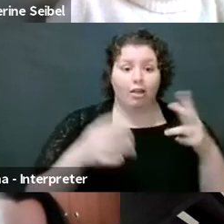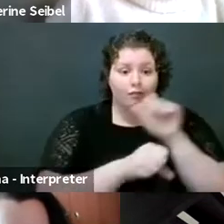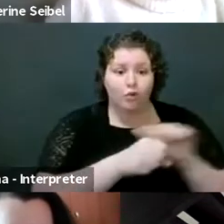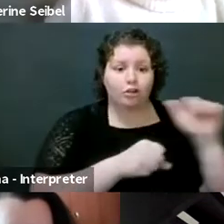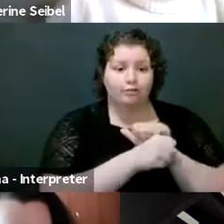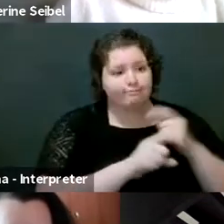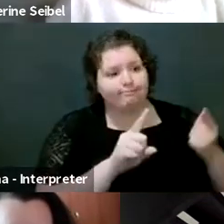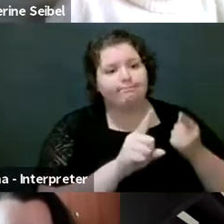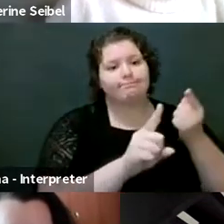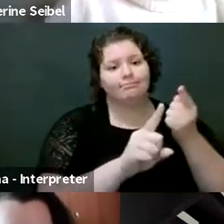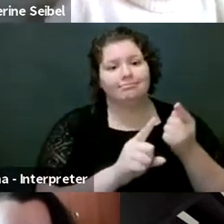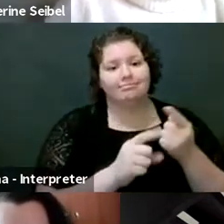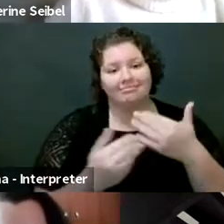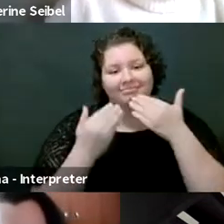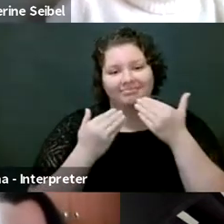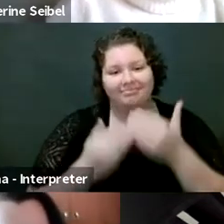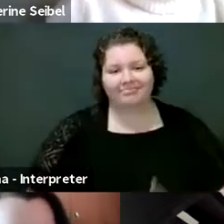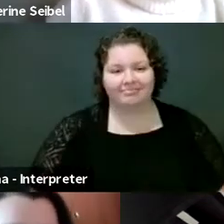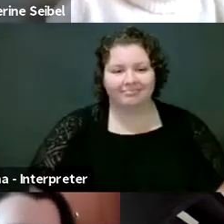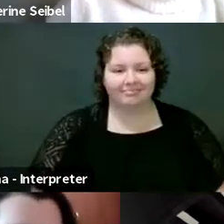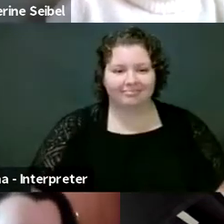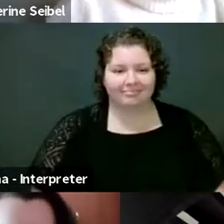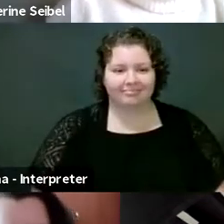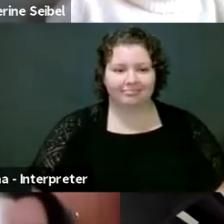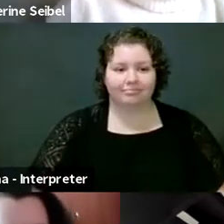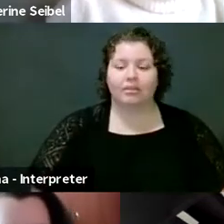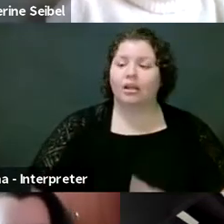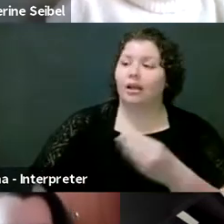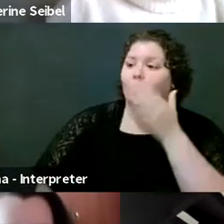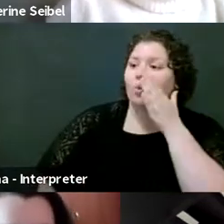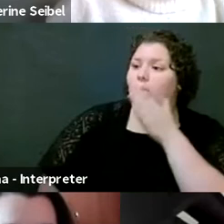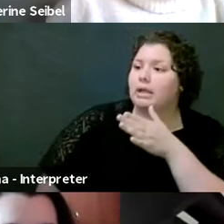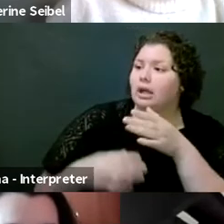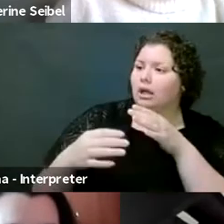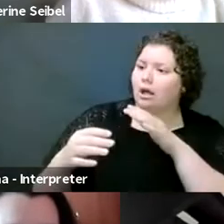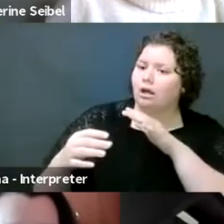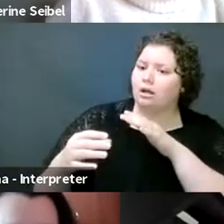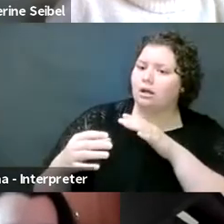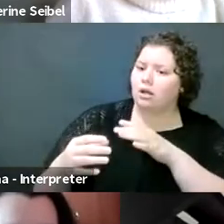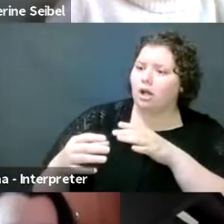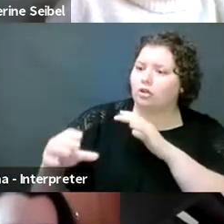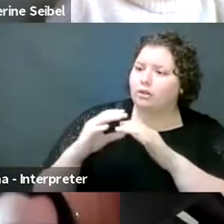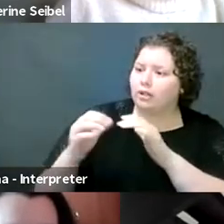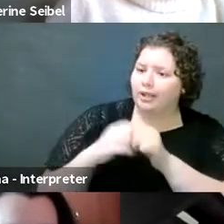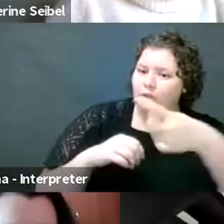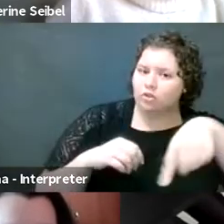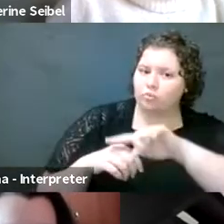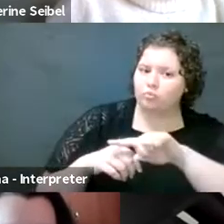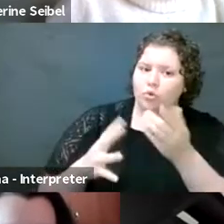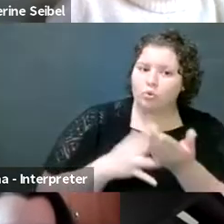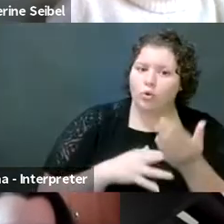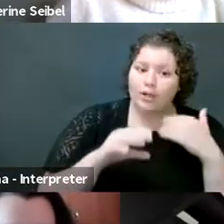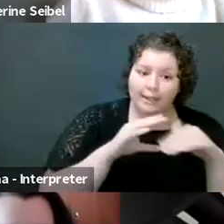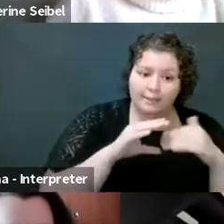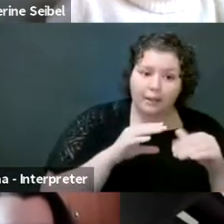into. Thank you. And we will be communicating with you by email and seeing many of you in subcommittees. But for